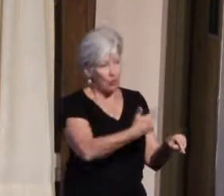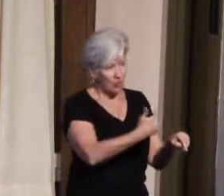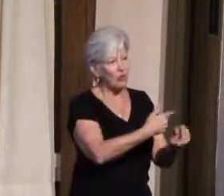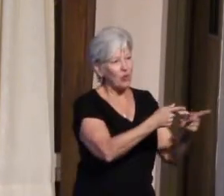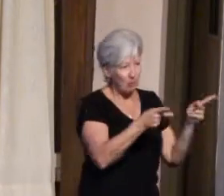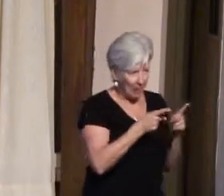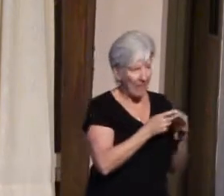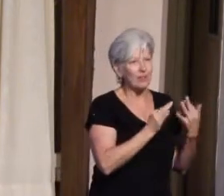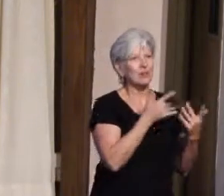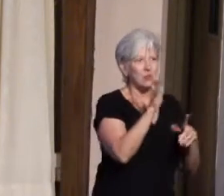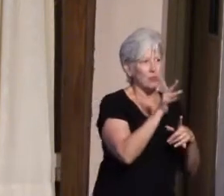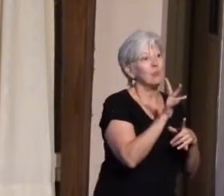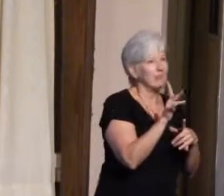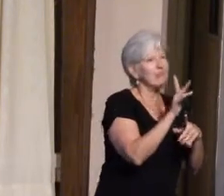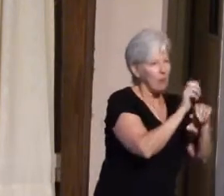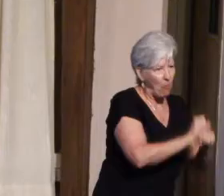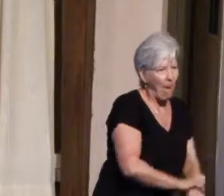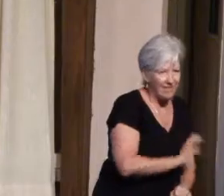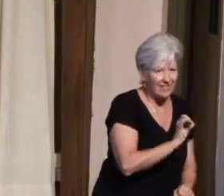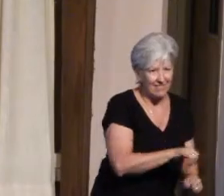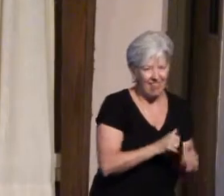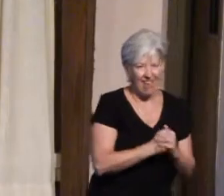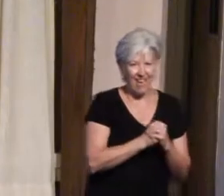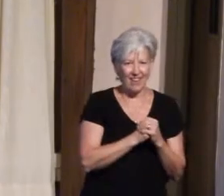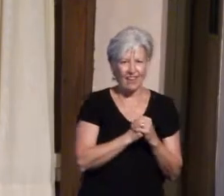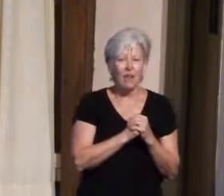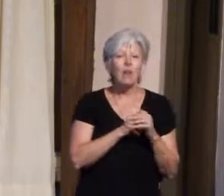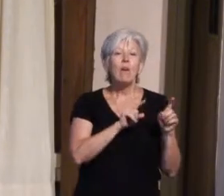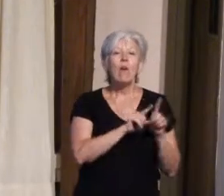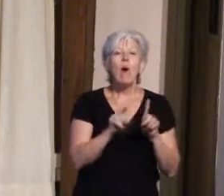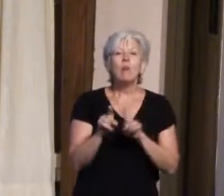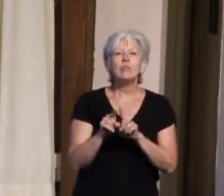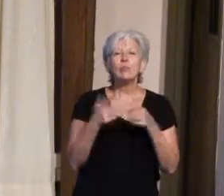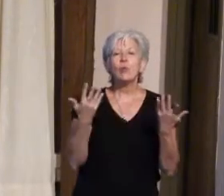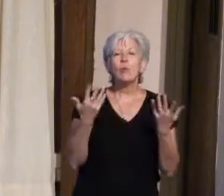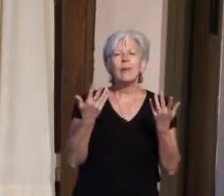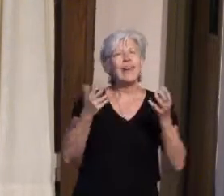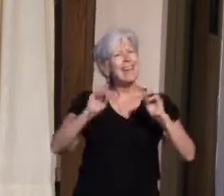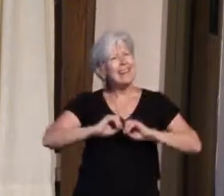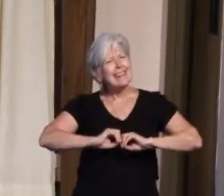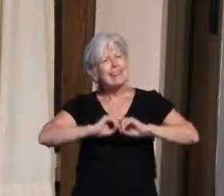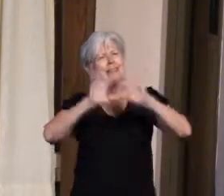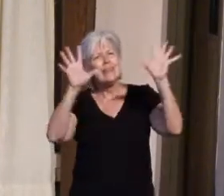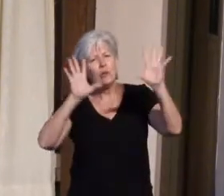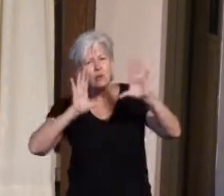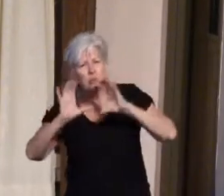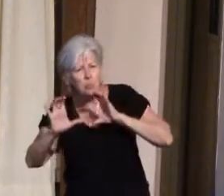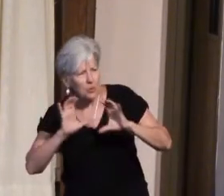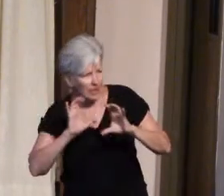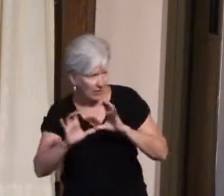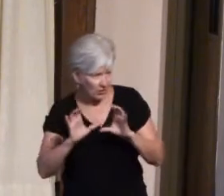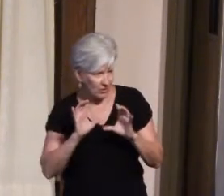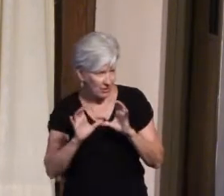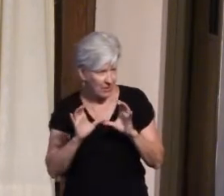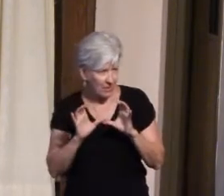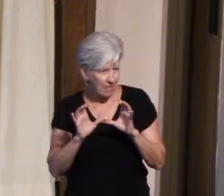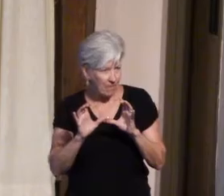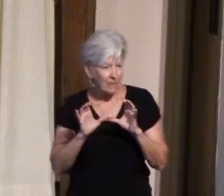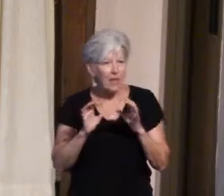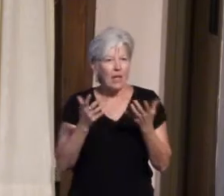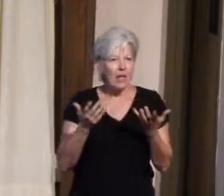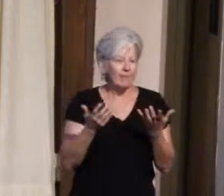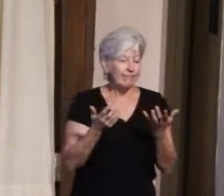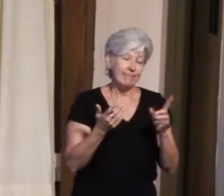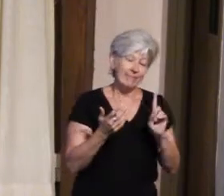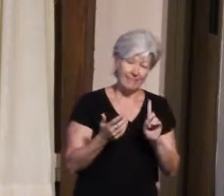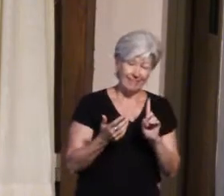communication, clarifying what someone says instead of assuming. Text messaging, how many